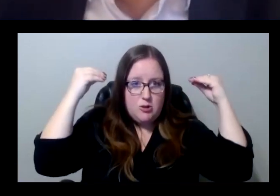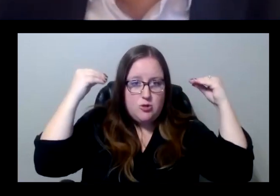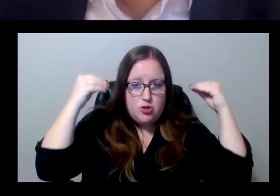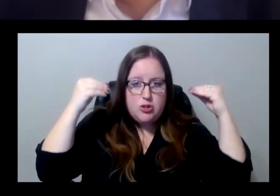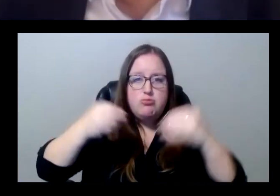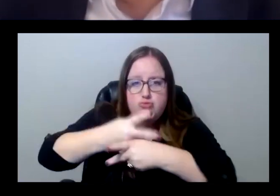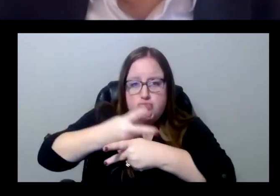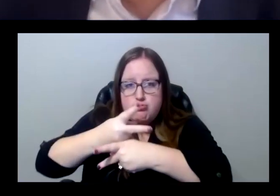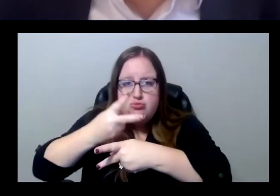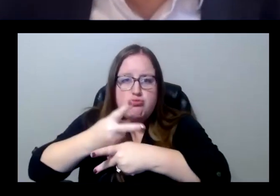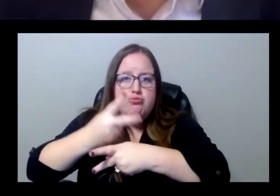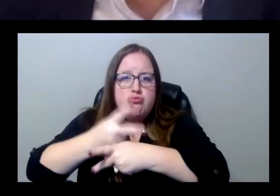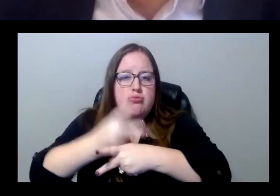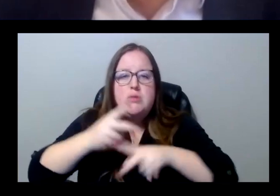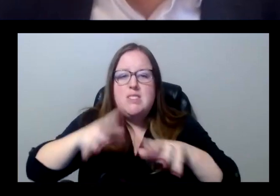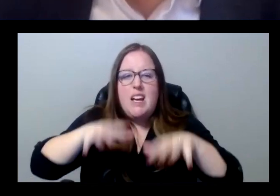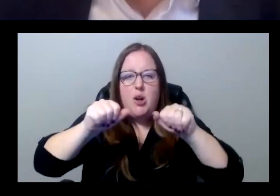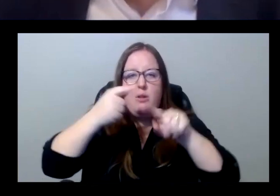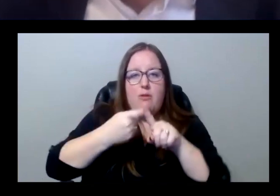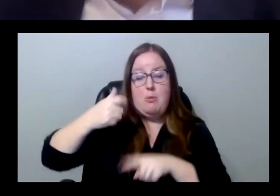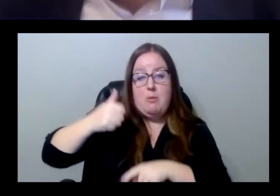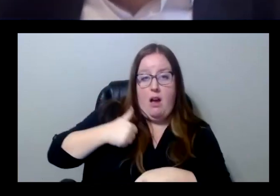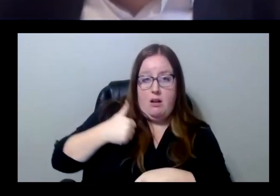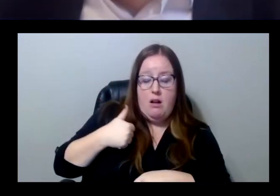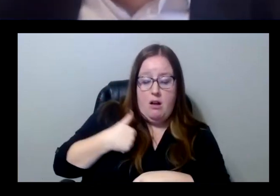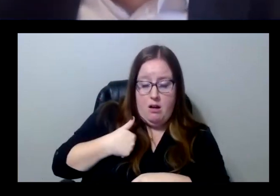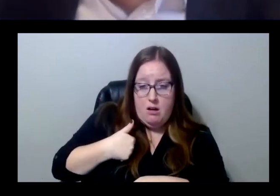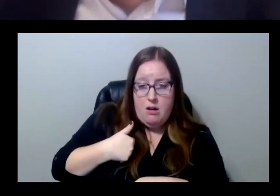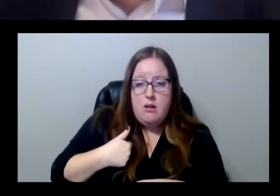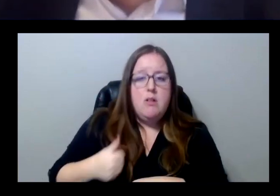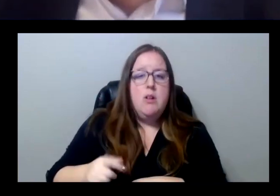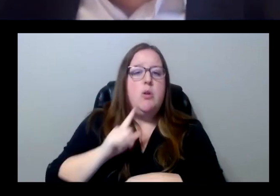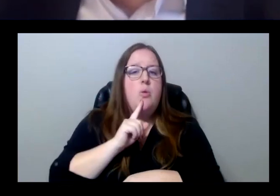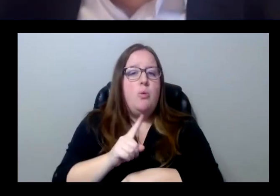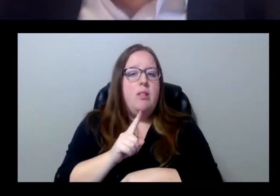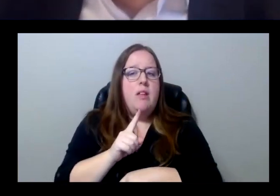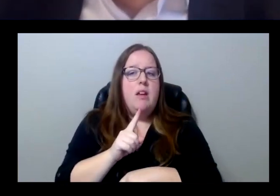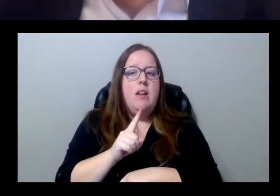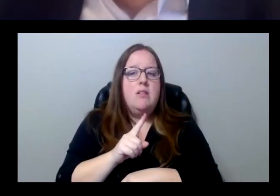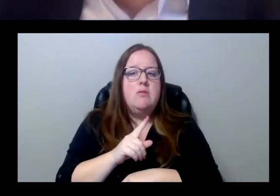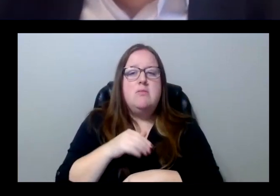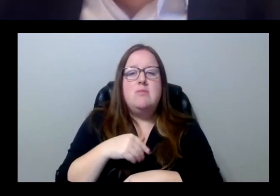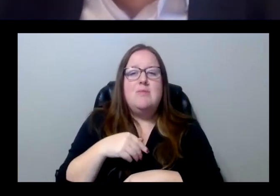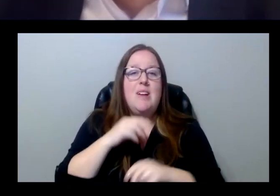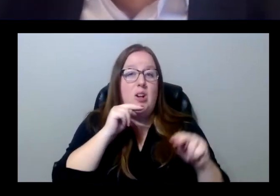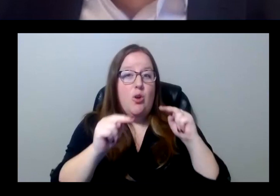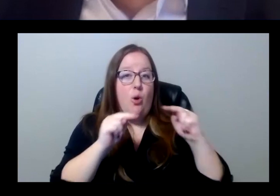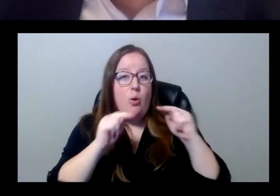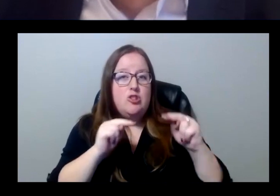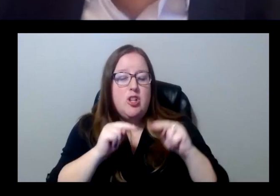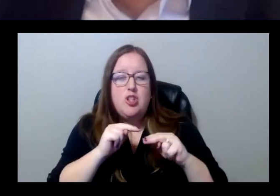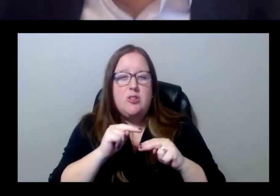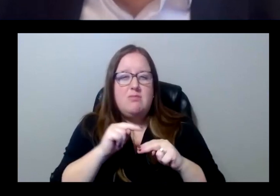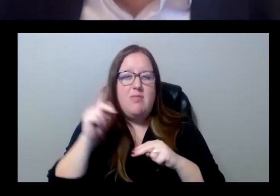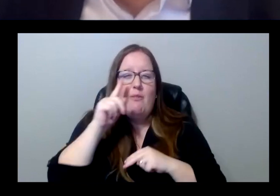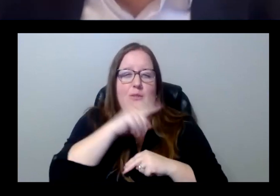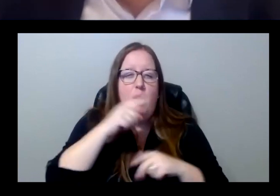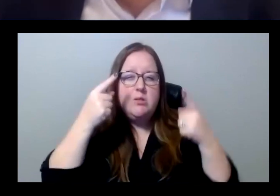In 1992, 70,000 Bosniaks in the municipality of Srebrenica fled towards the city of